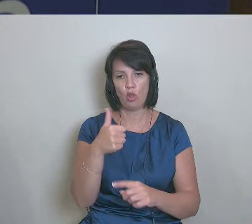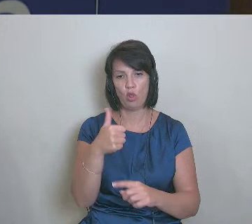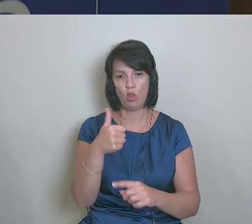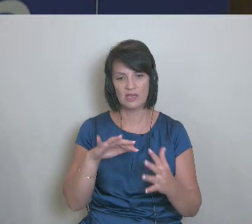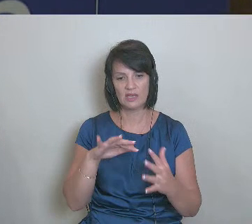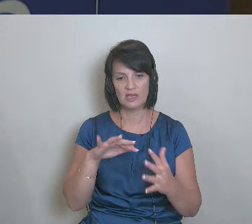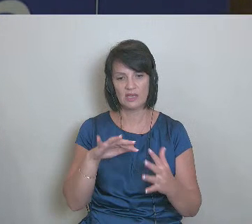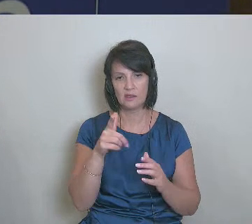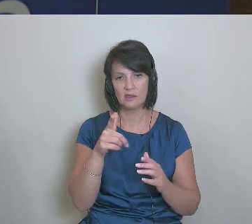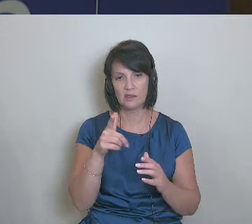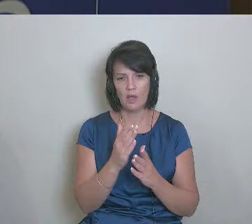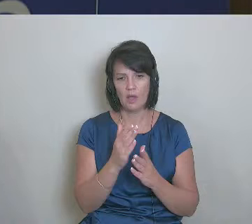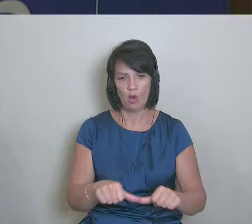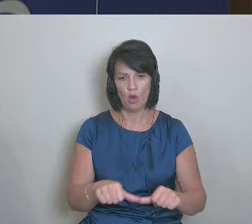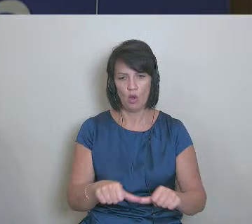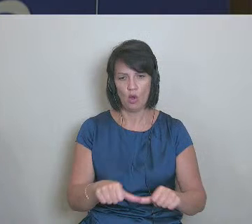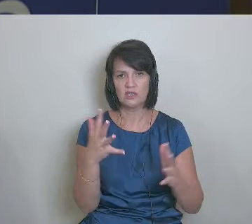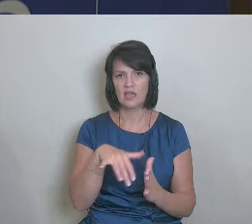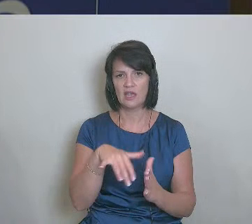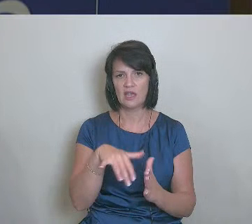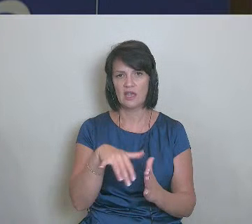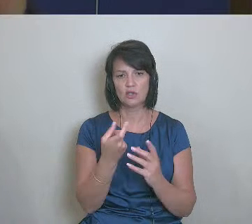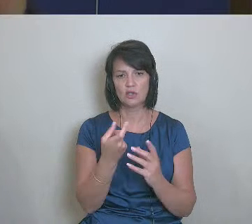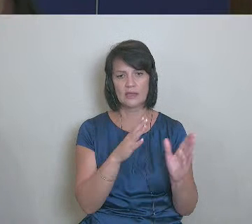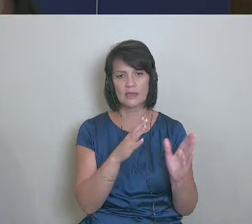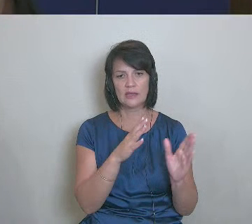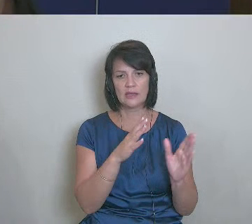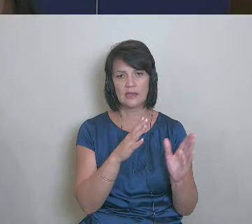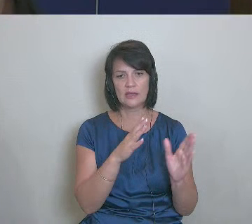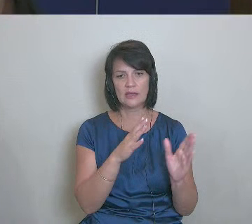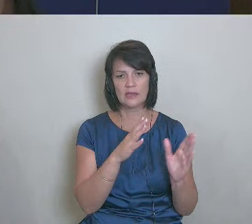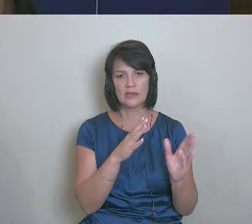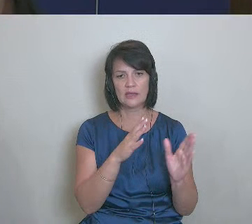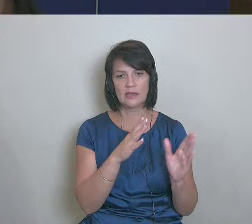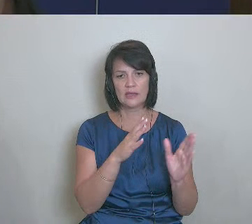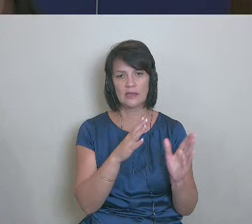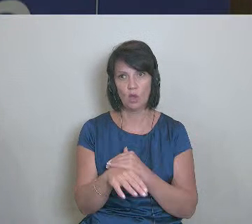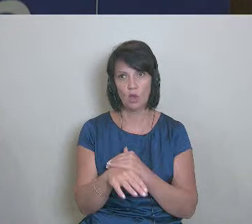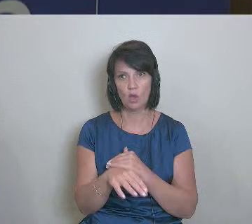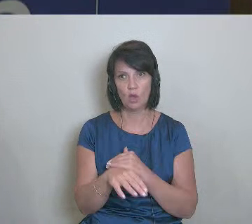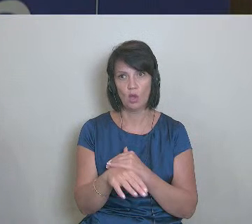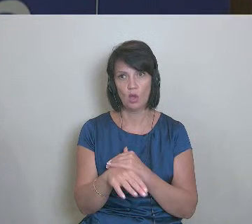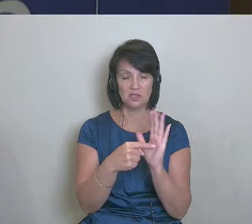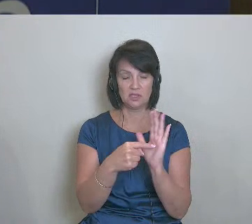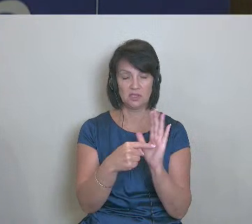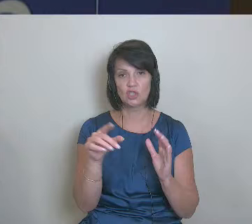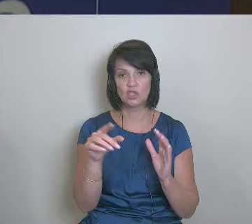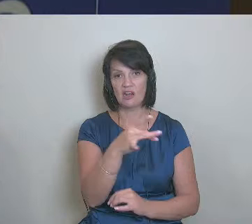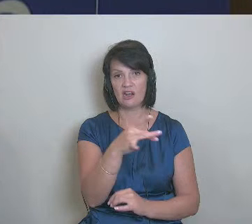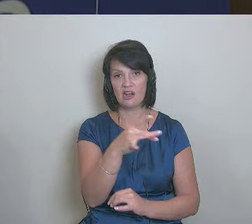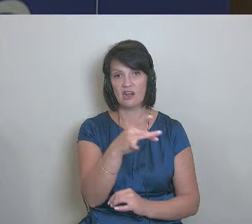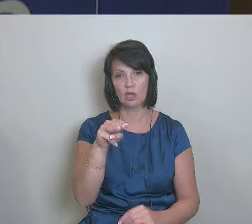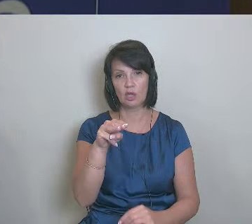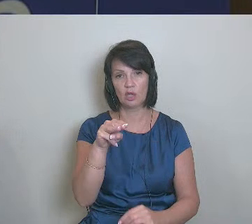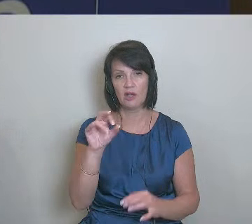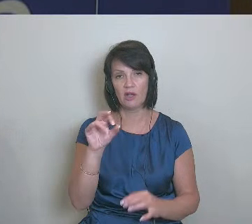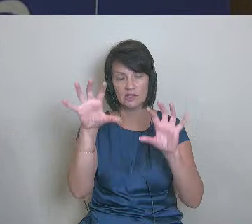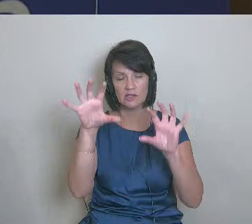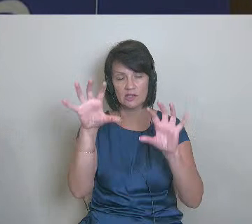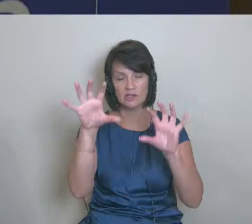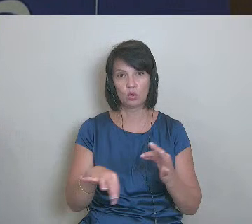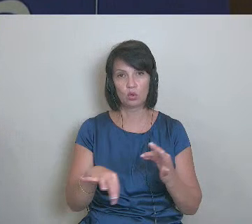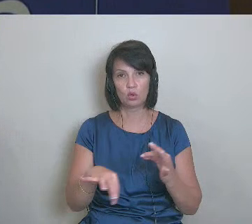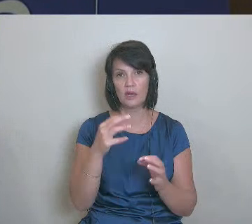multi-mandate constituencies, and they establish the results of the voting according to this system. They also cover